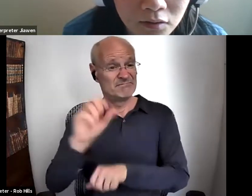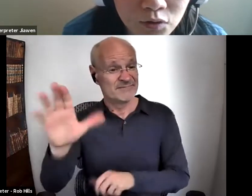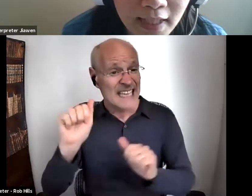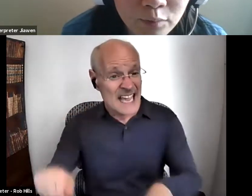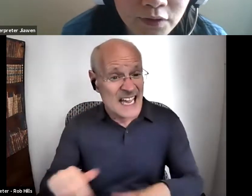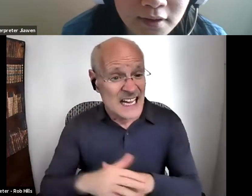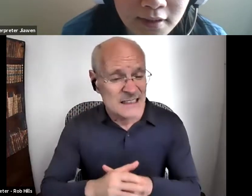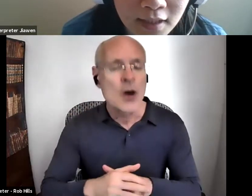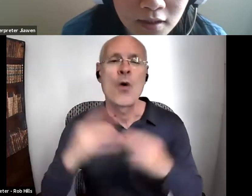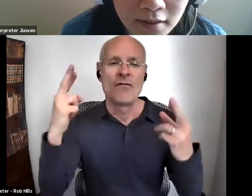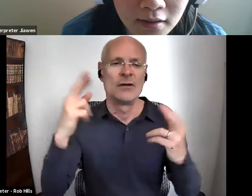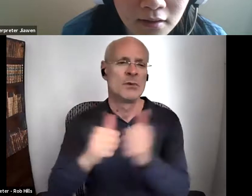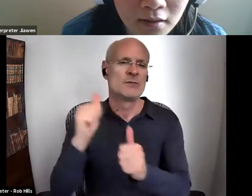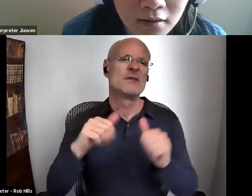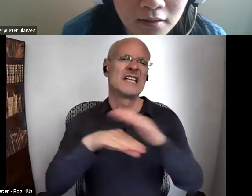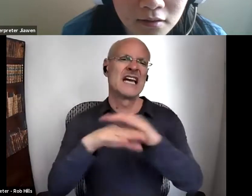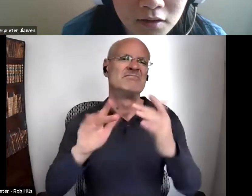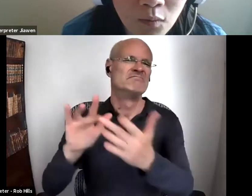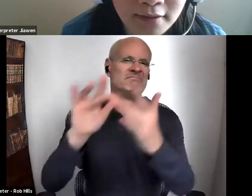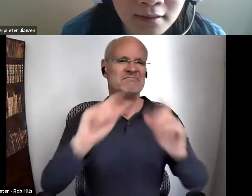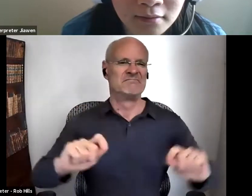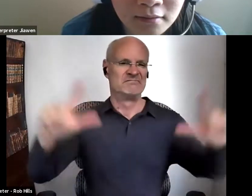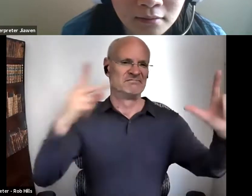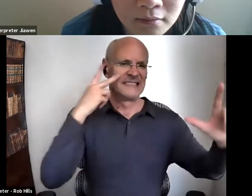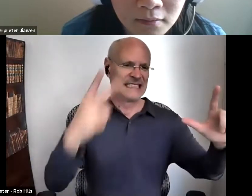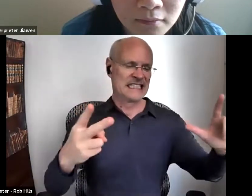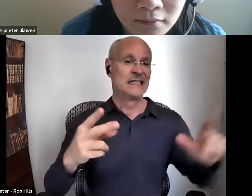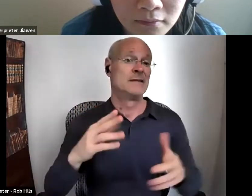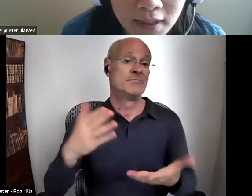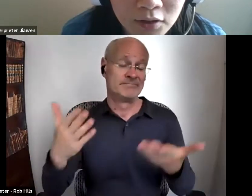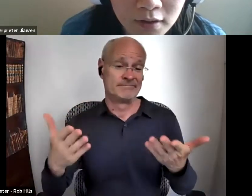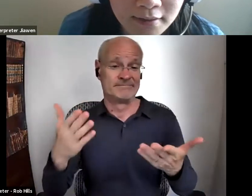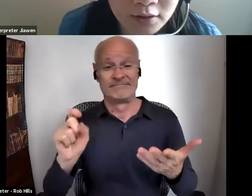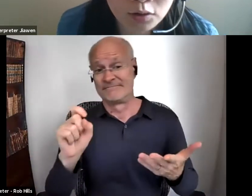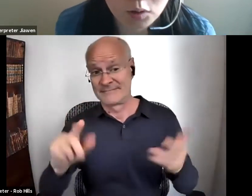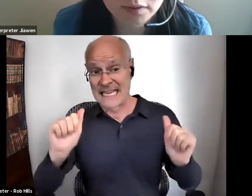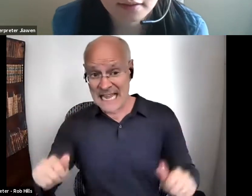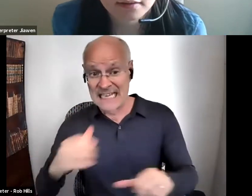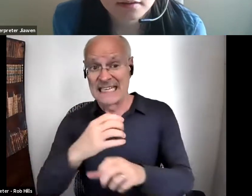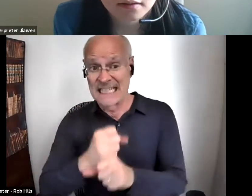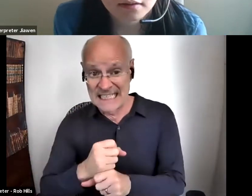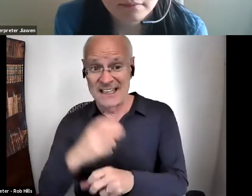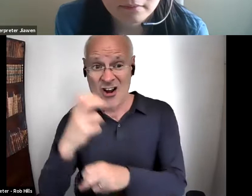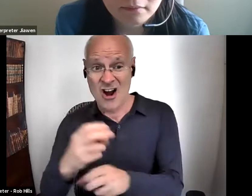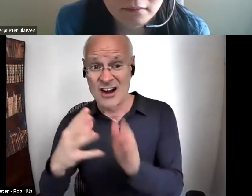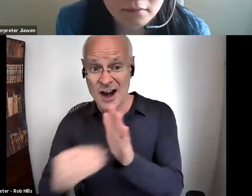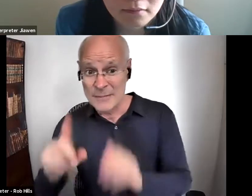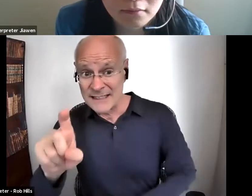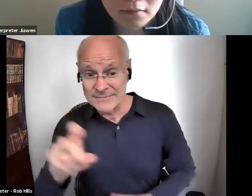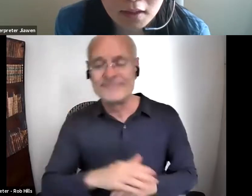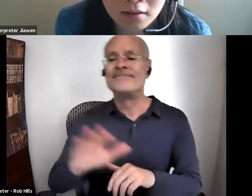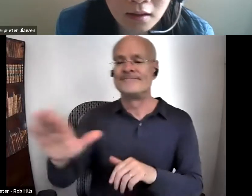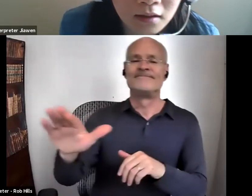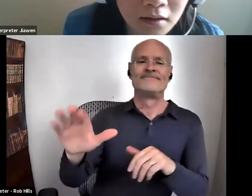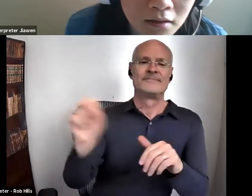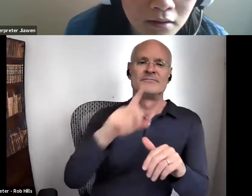online. I know not everybody can sometimes. Mm-hmm. So with the hard copies, we do have someone,